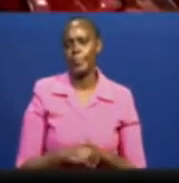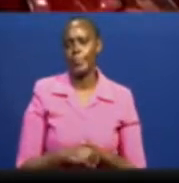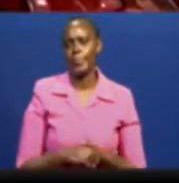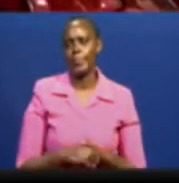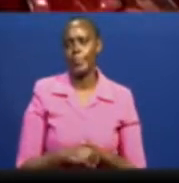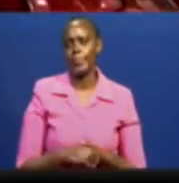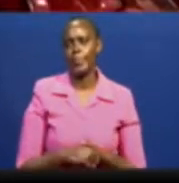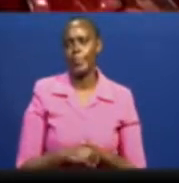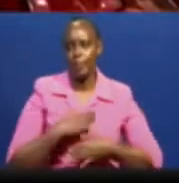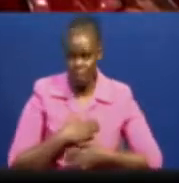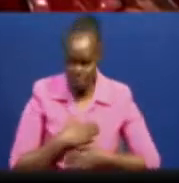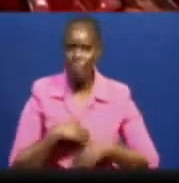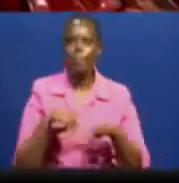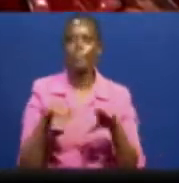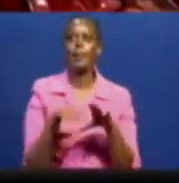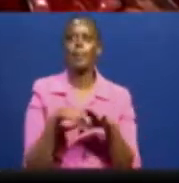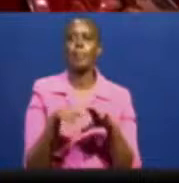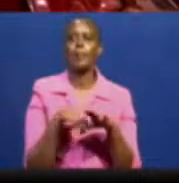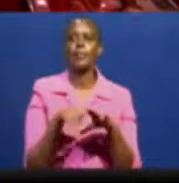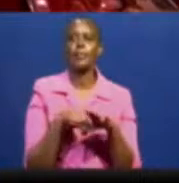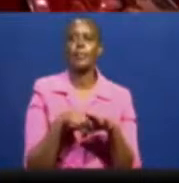Honorable members,